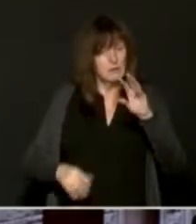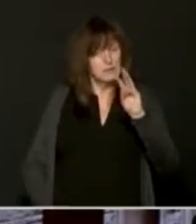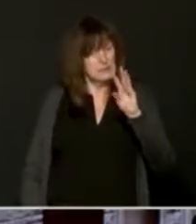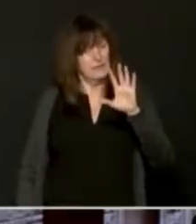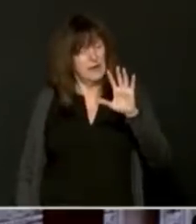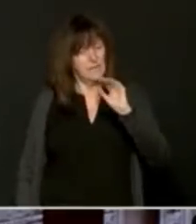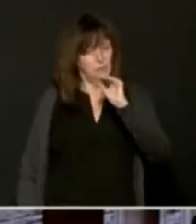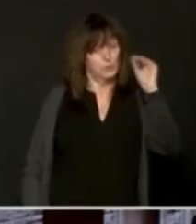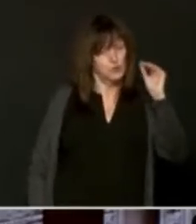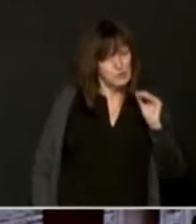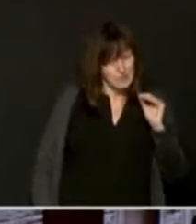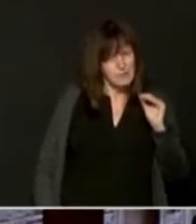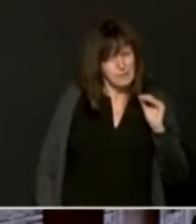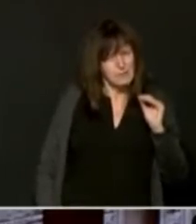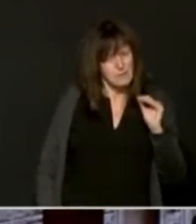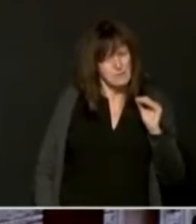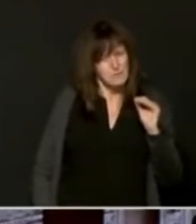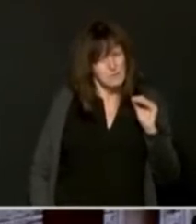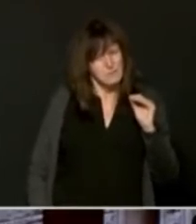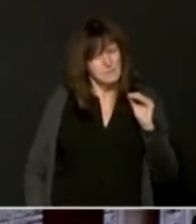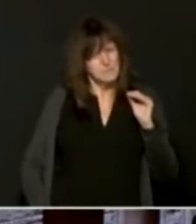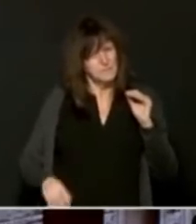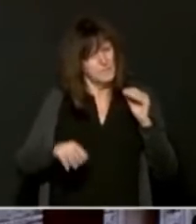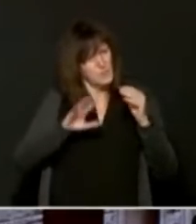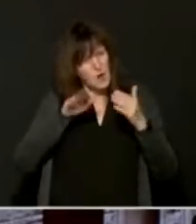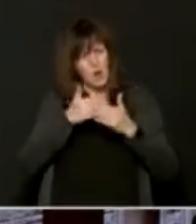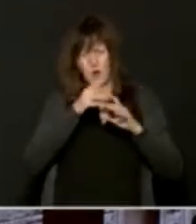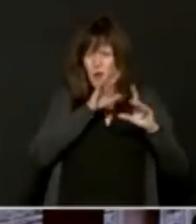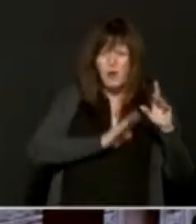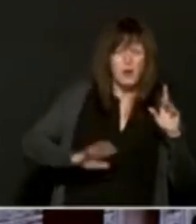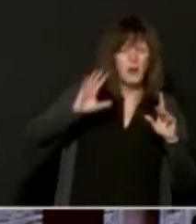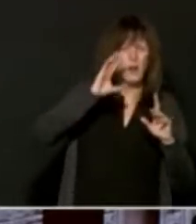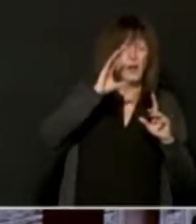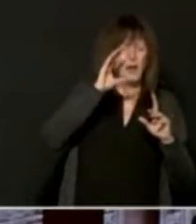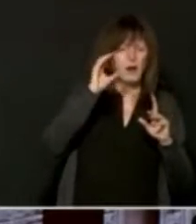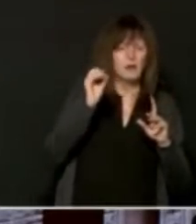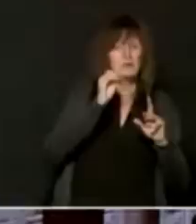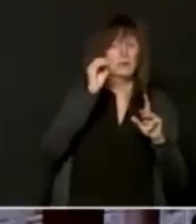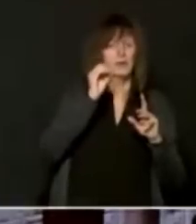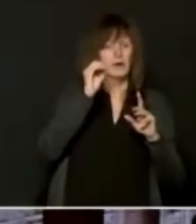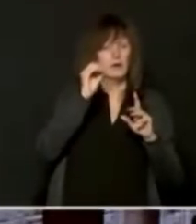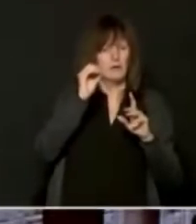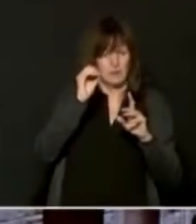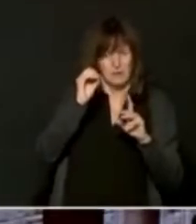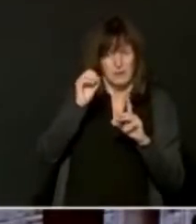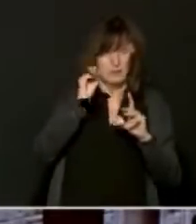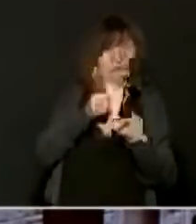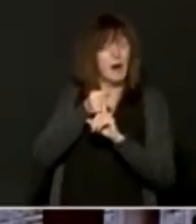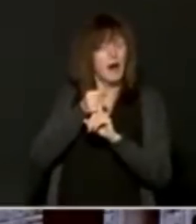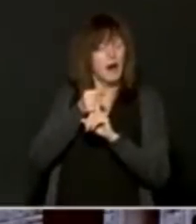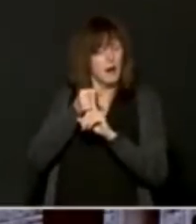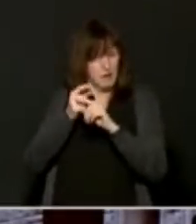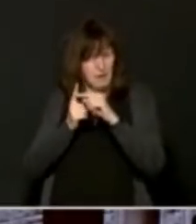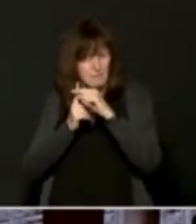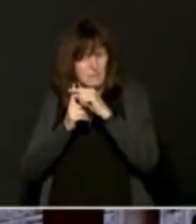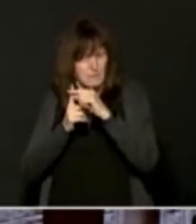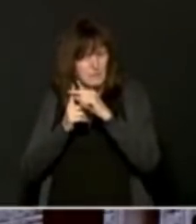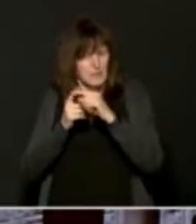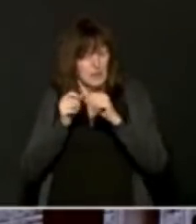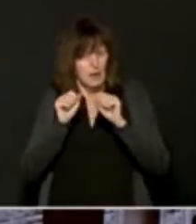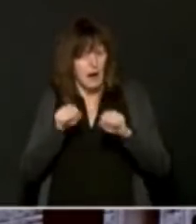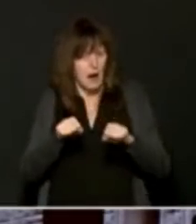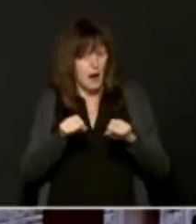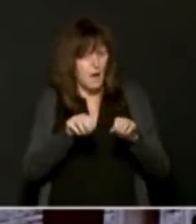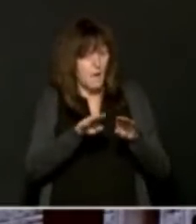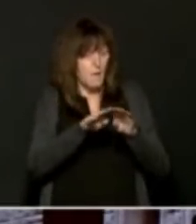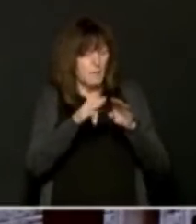dose by the end of May. These will have significant impacts. Other activities as of today will, as I say, have